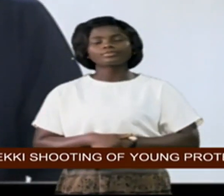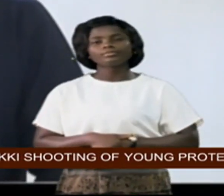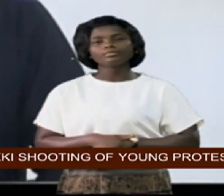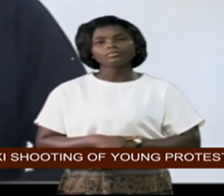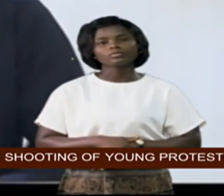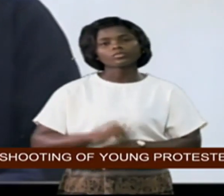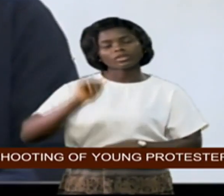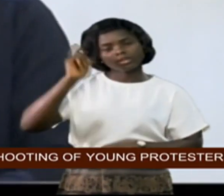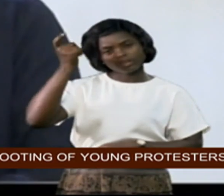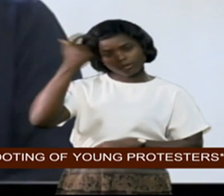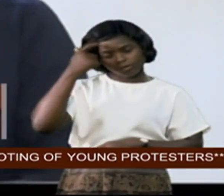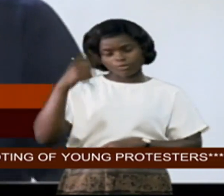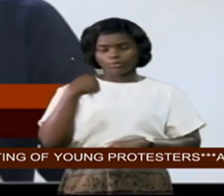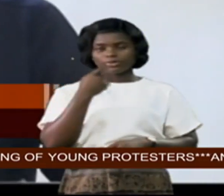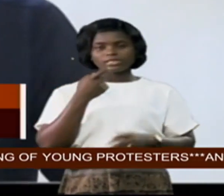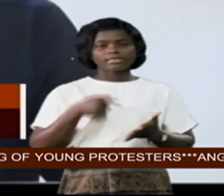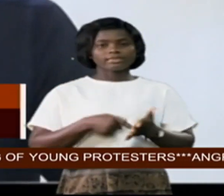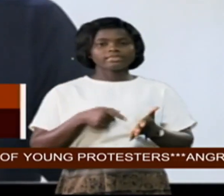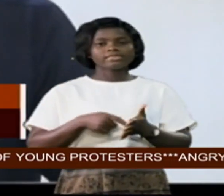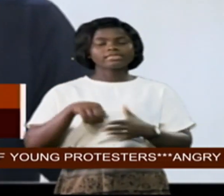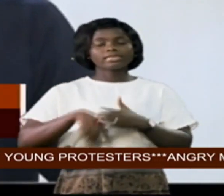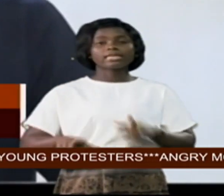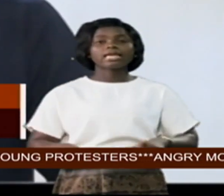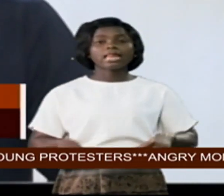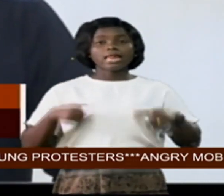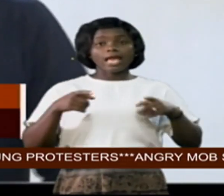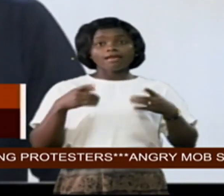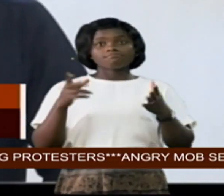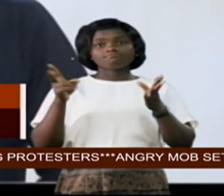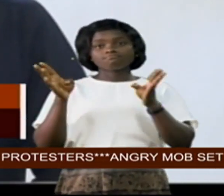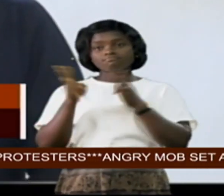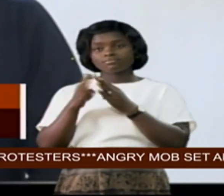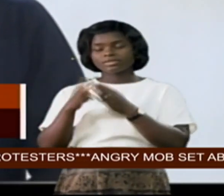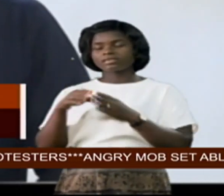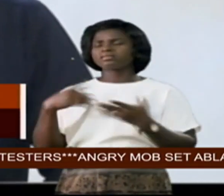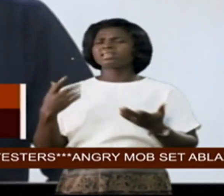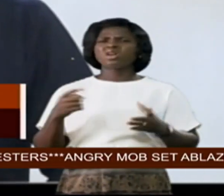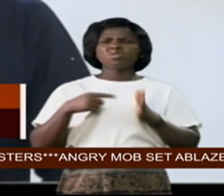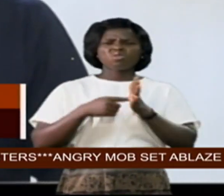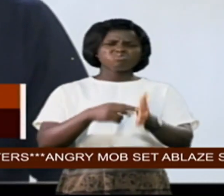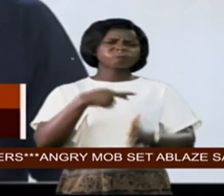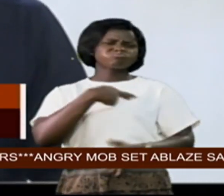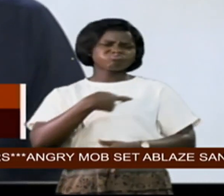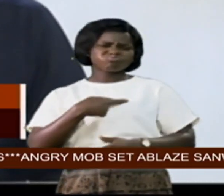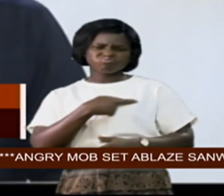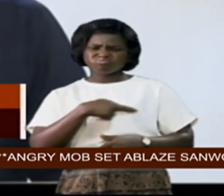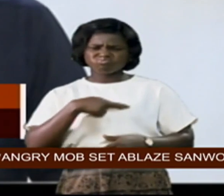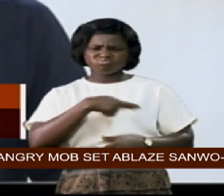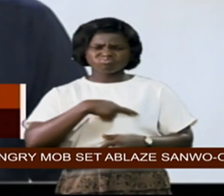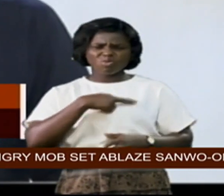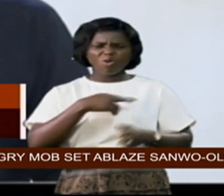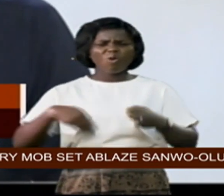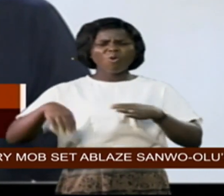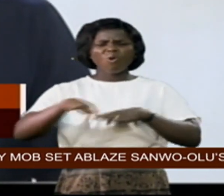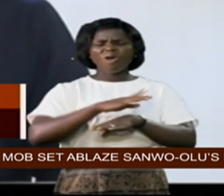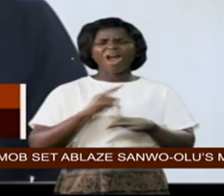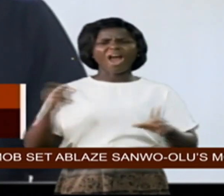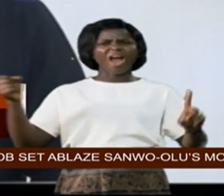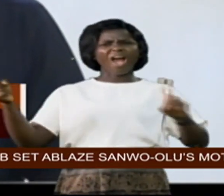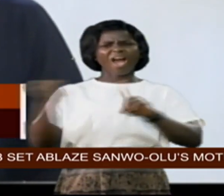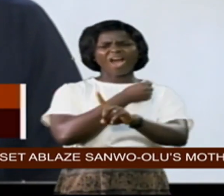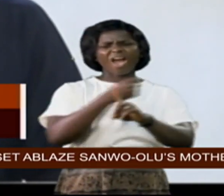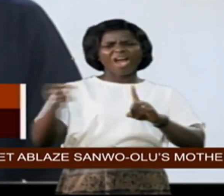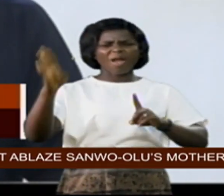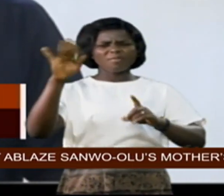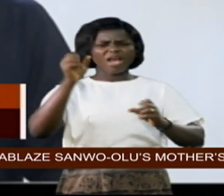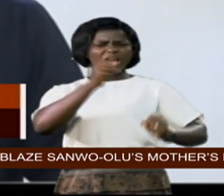The governor, who said this during a live broadcast, also expressed regrets over the attack by soldiers on EndSARS protesters